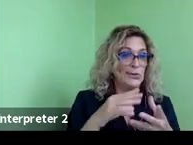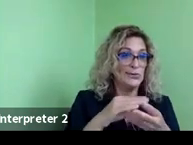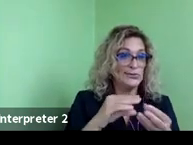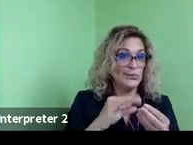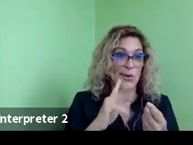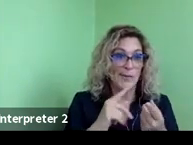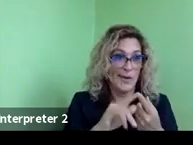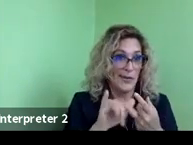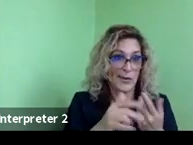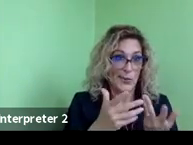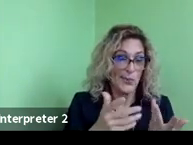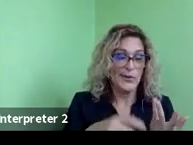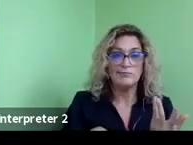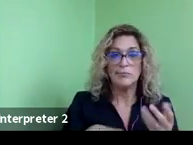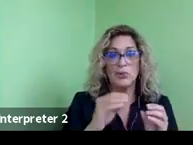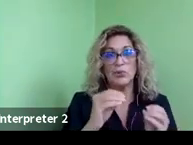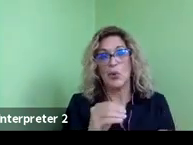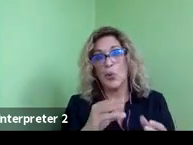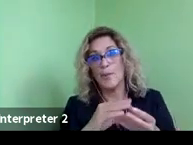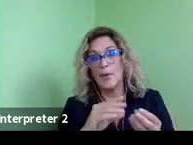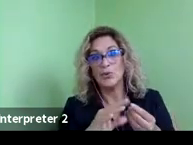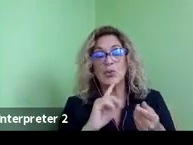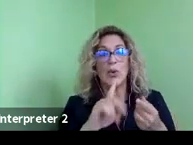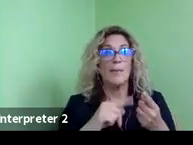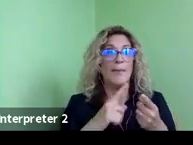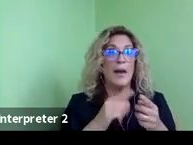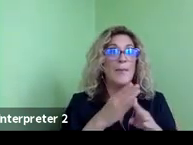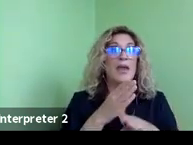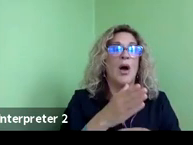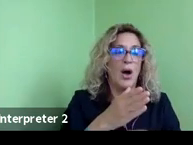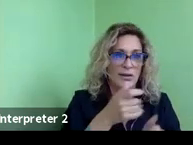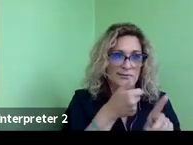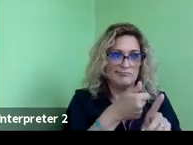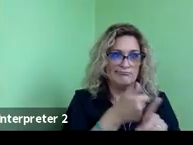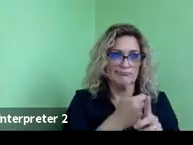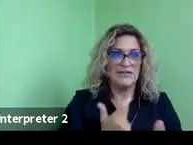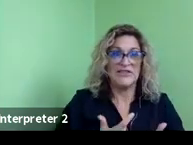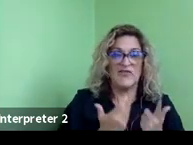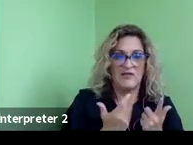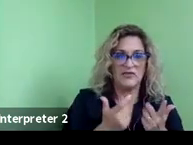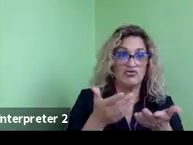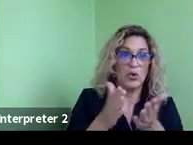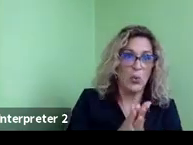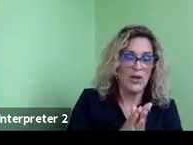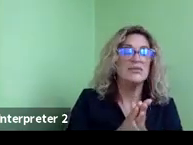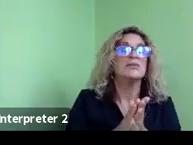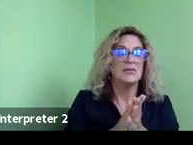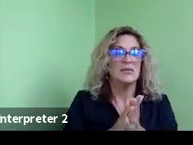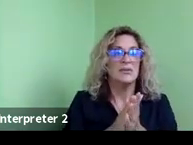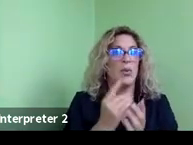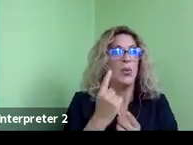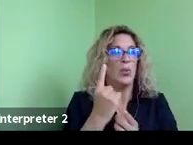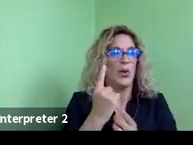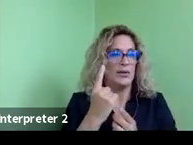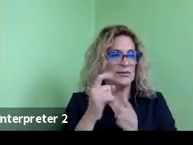that there are any exceptions beyond the survivor's request or that of the state statute or court order.